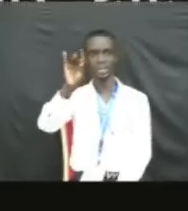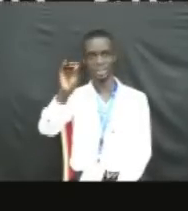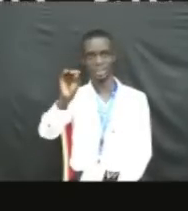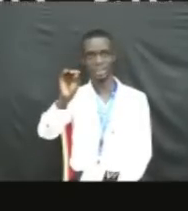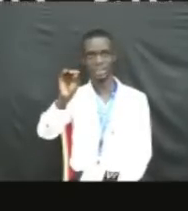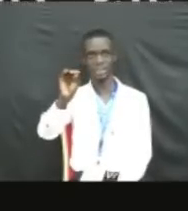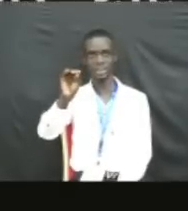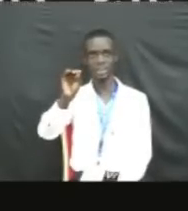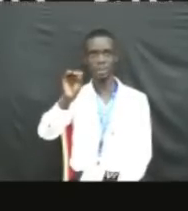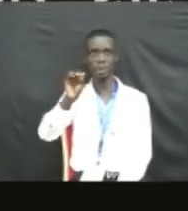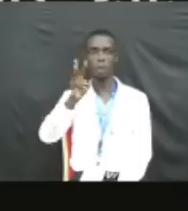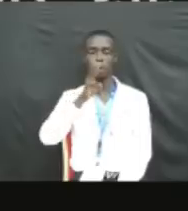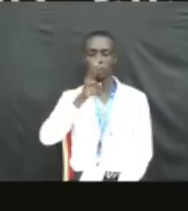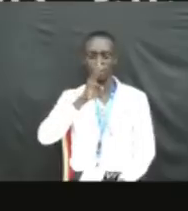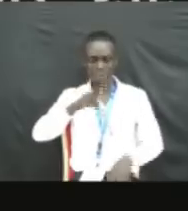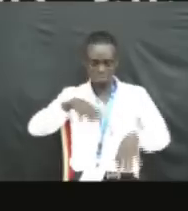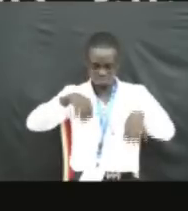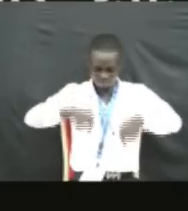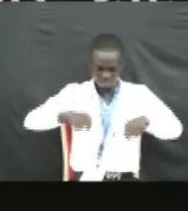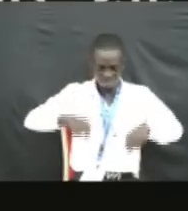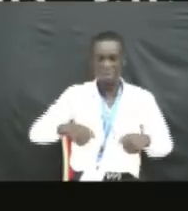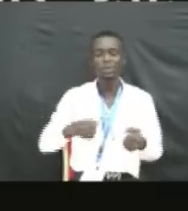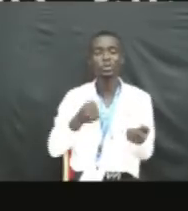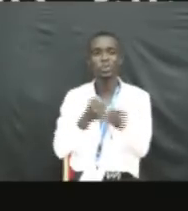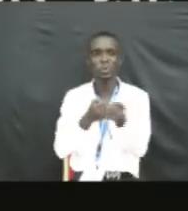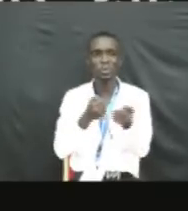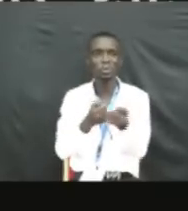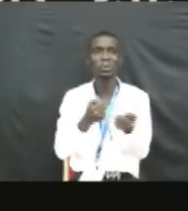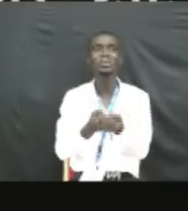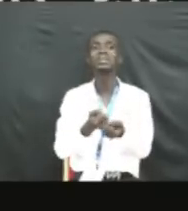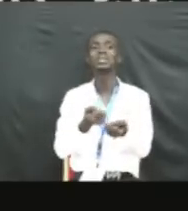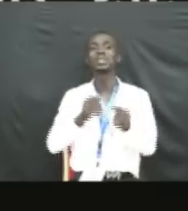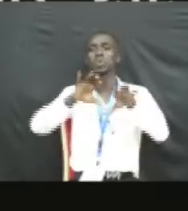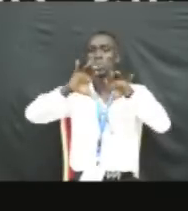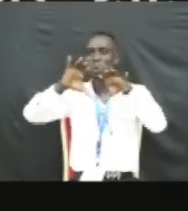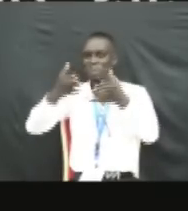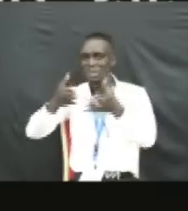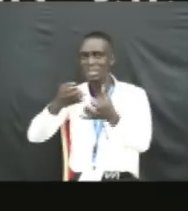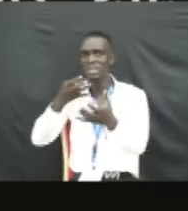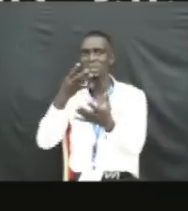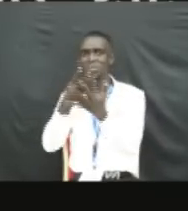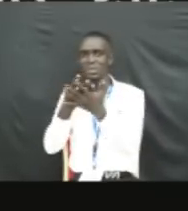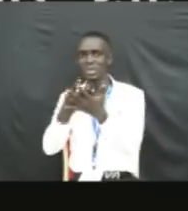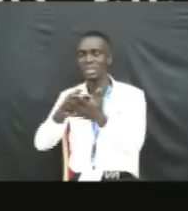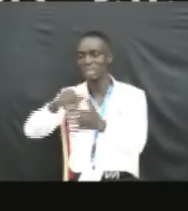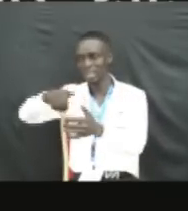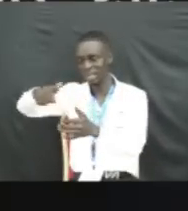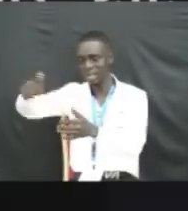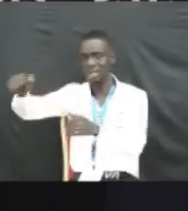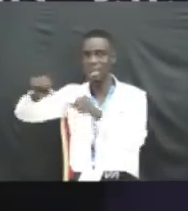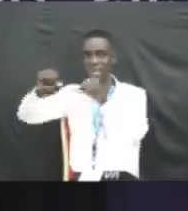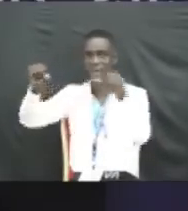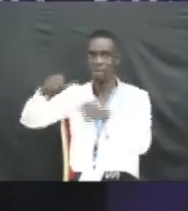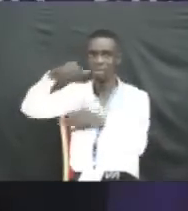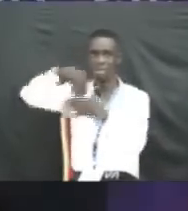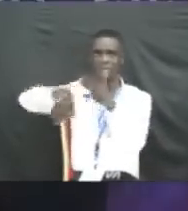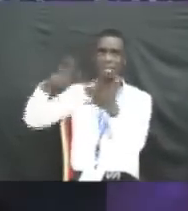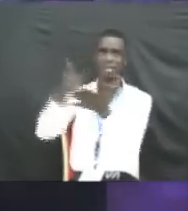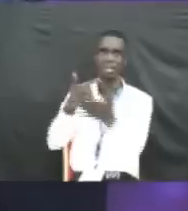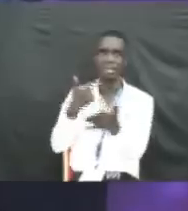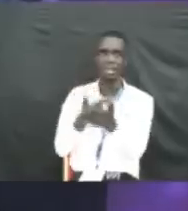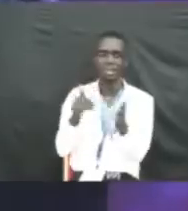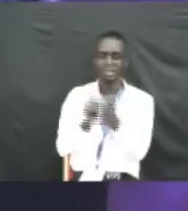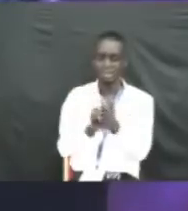schools, prison, police stations, health facilities, and mission houses in Ghana. These facilities serve